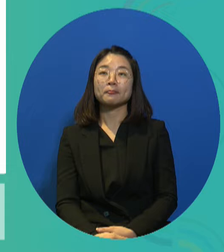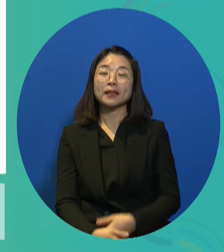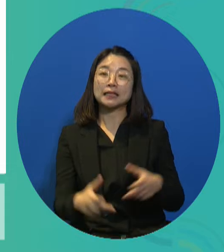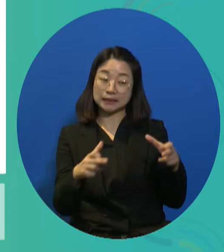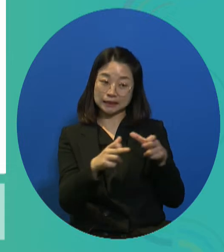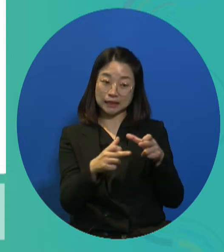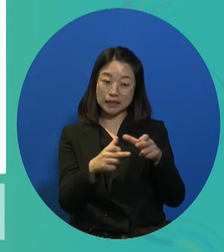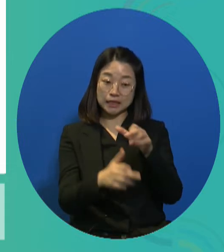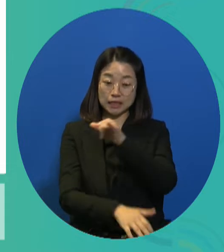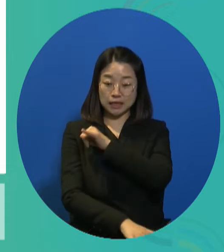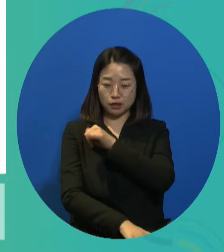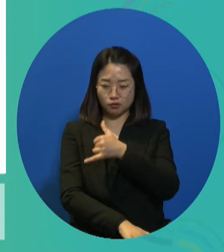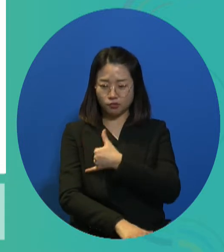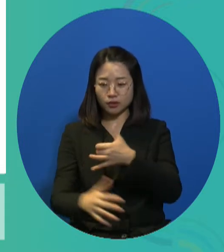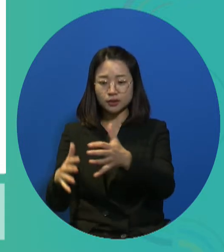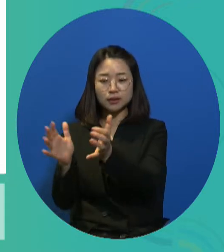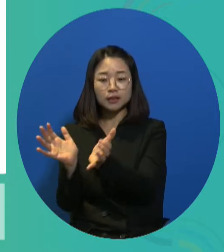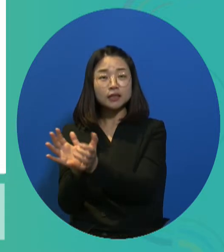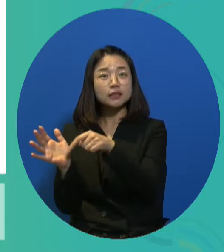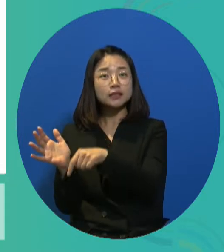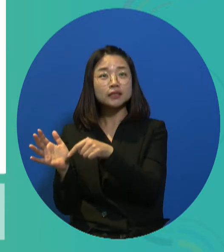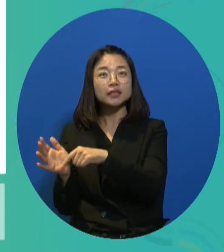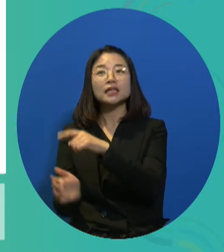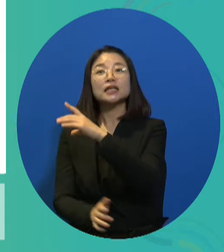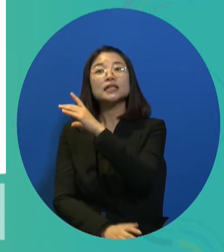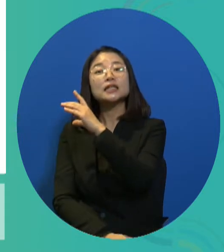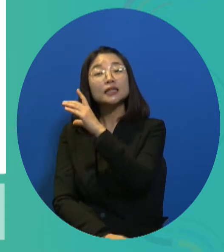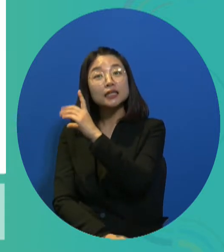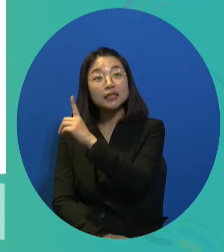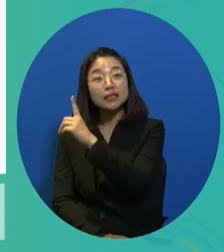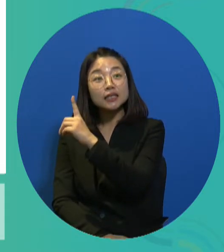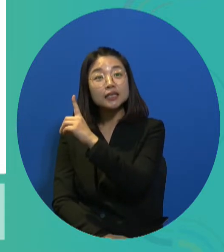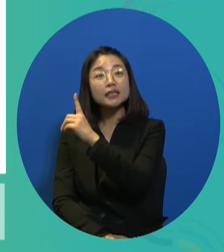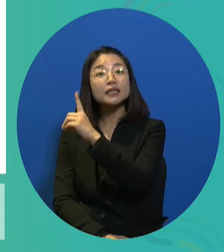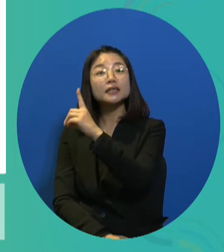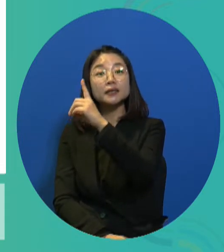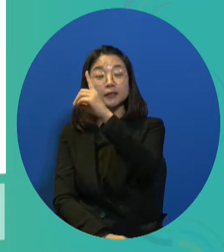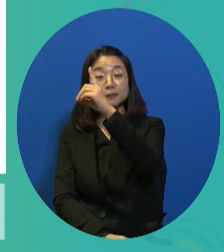Sorry, I'm just trying to change my slides here. It's not quite moving.